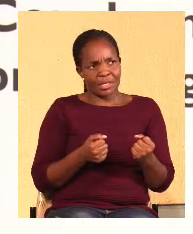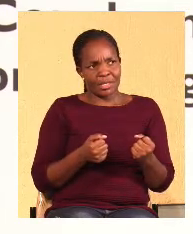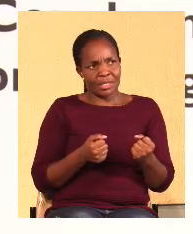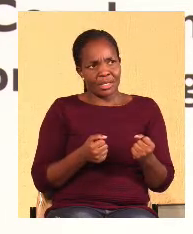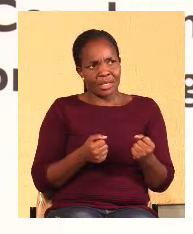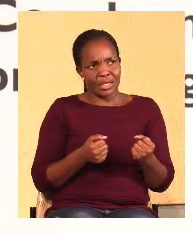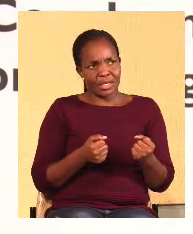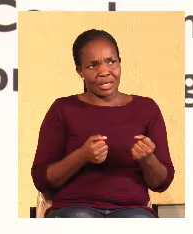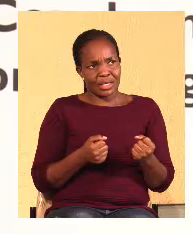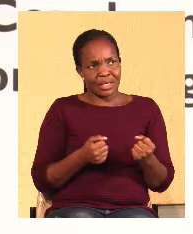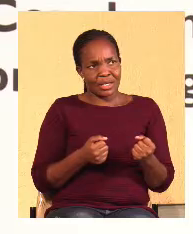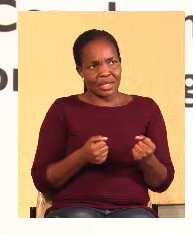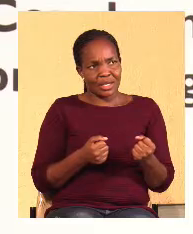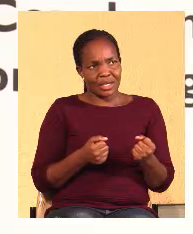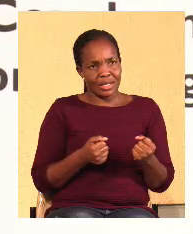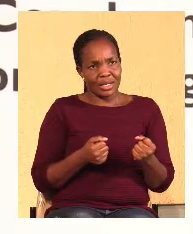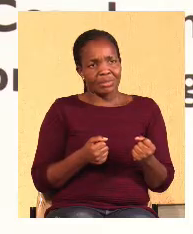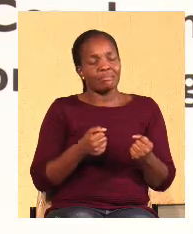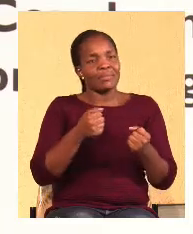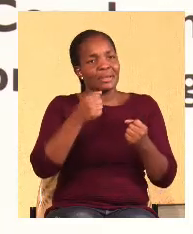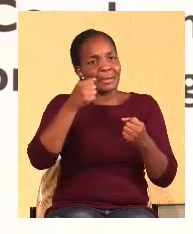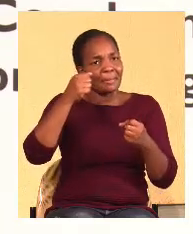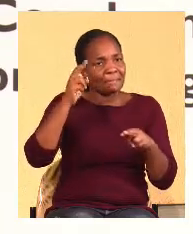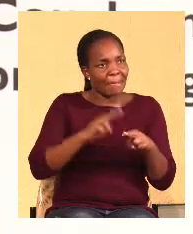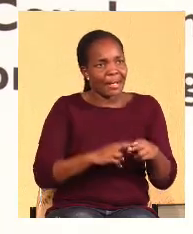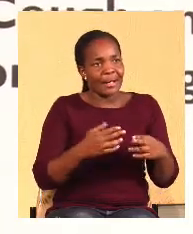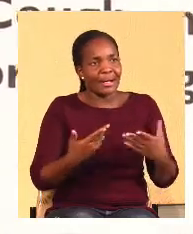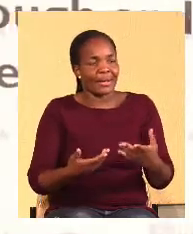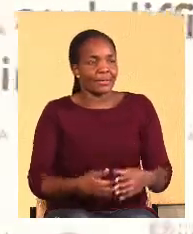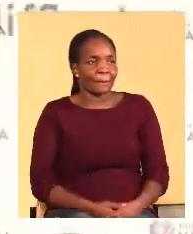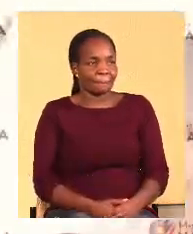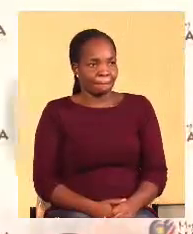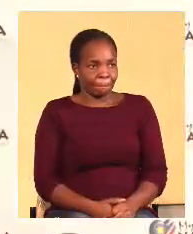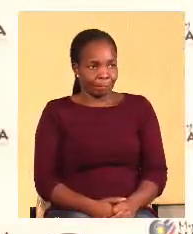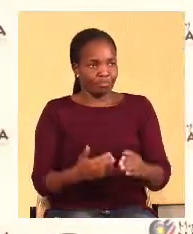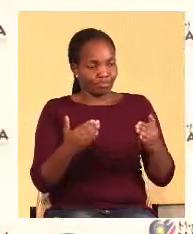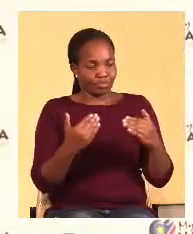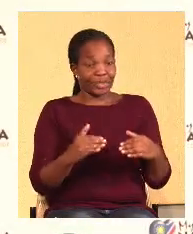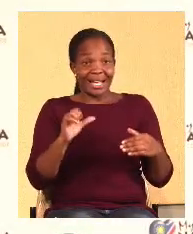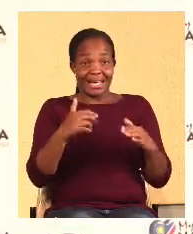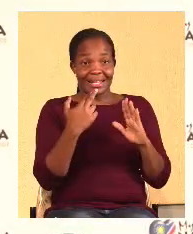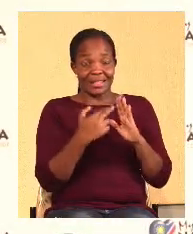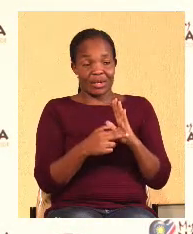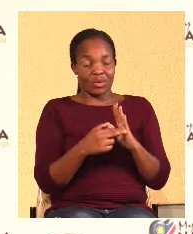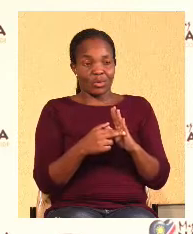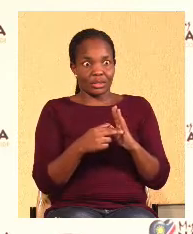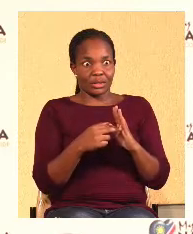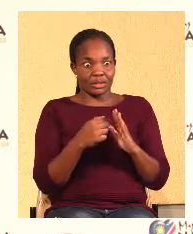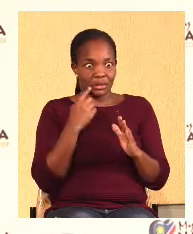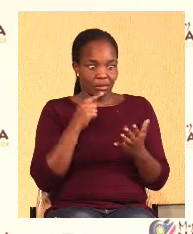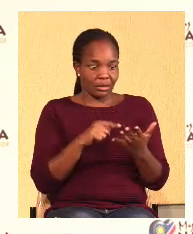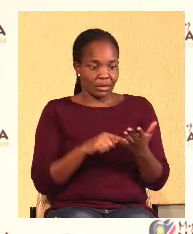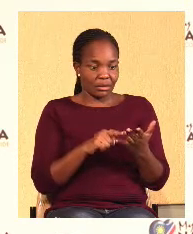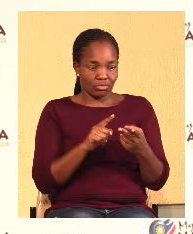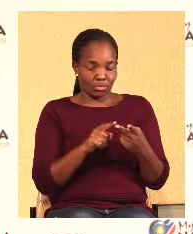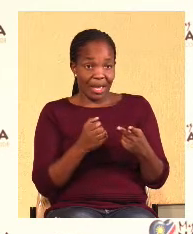having sold or bought alcohol? The next regulation that caught my eyes is like the